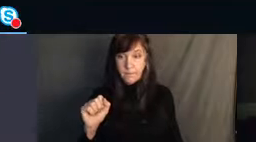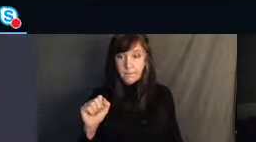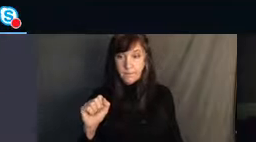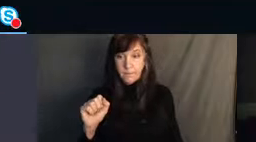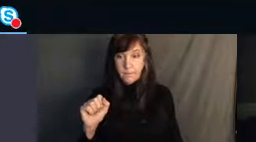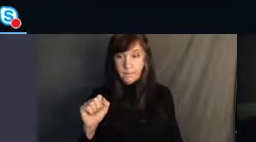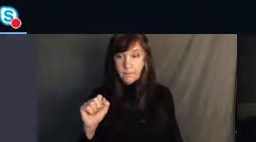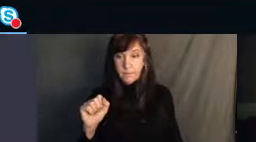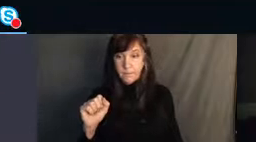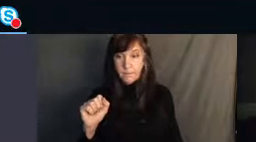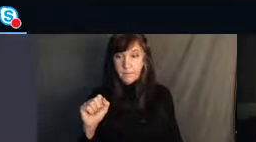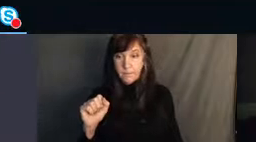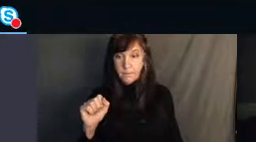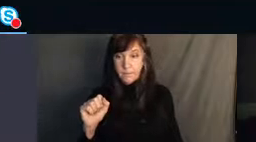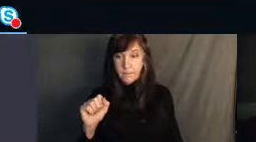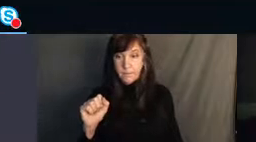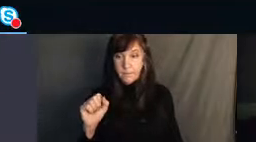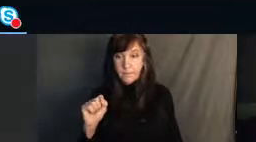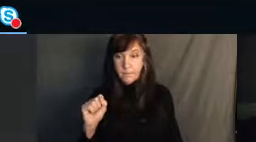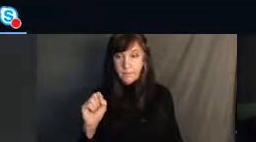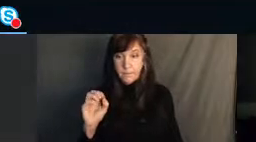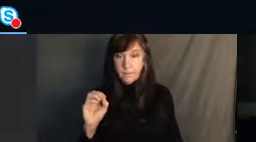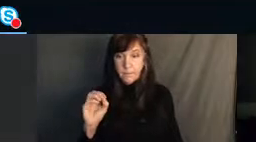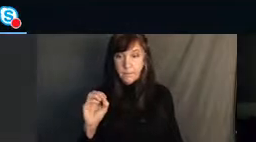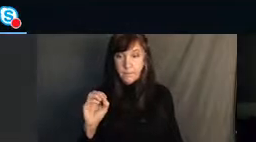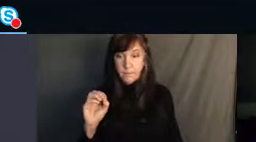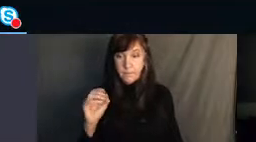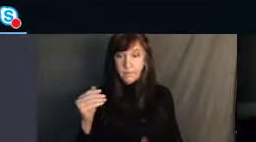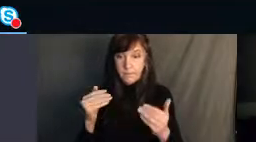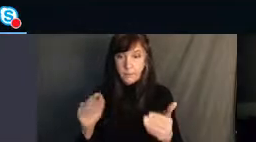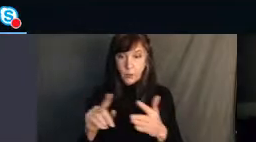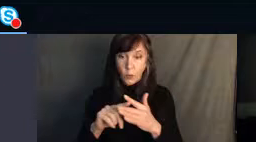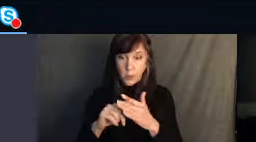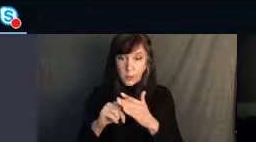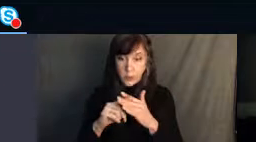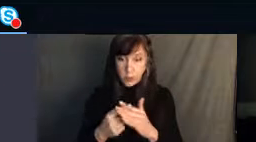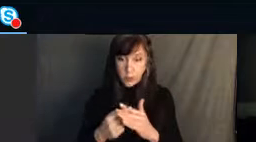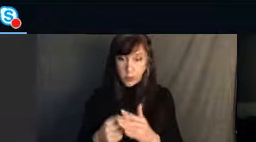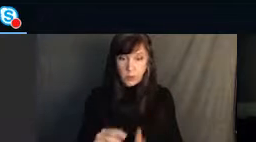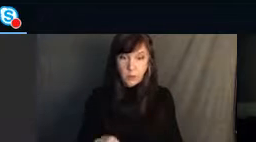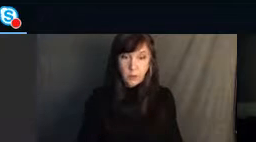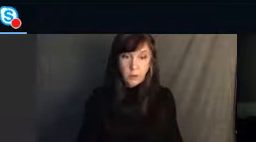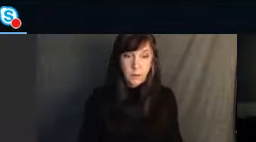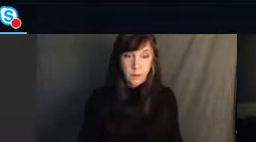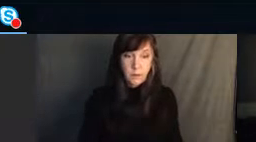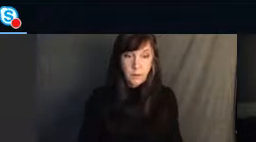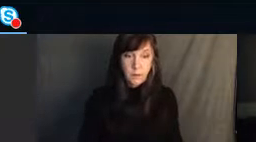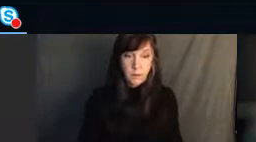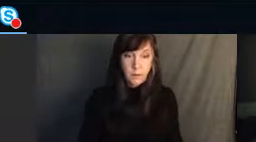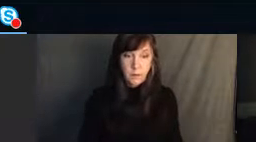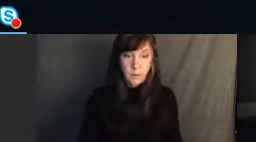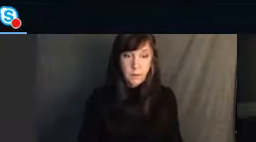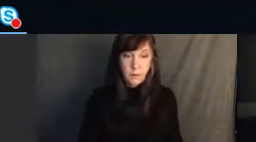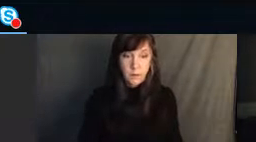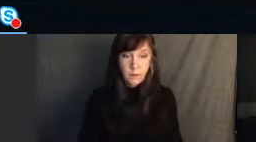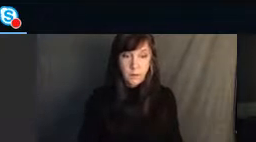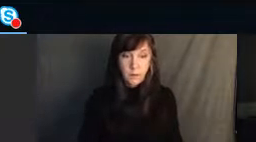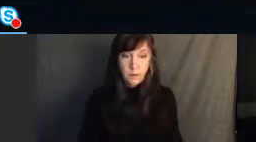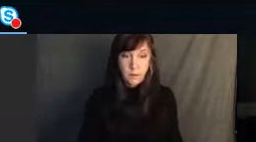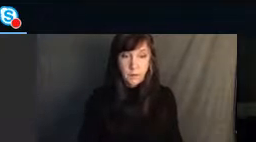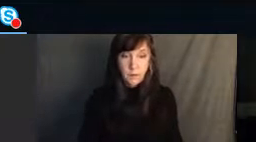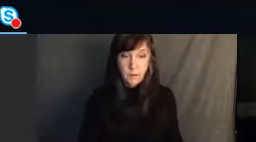All right. So I will start here with this first slide going over some of the, just remind you about some